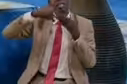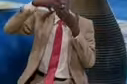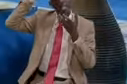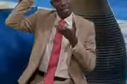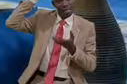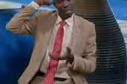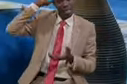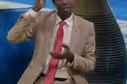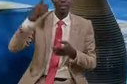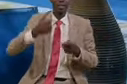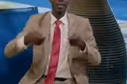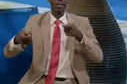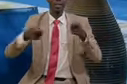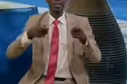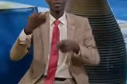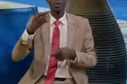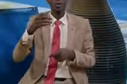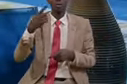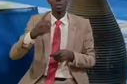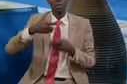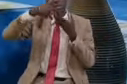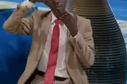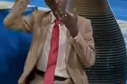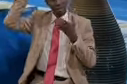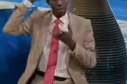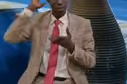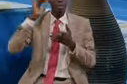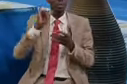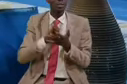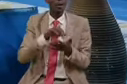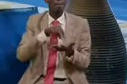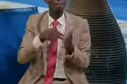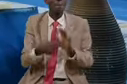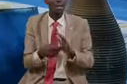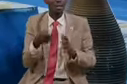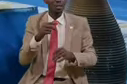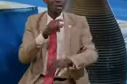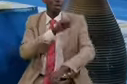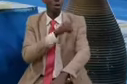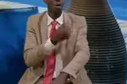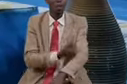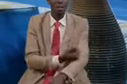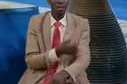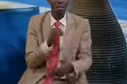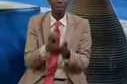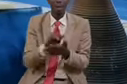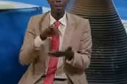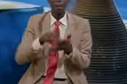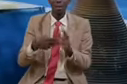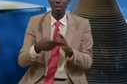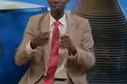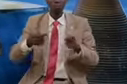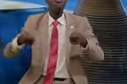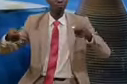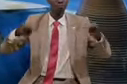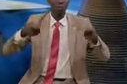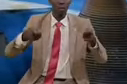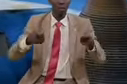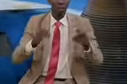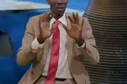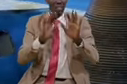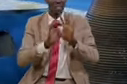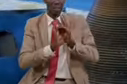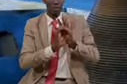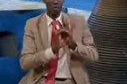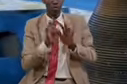reign of the lion, that means the authority, that means the dominion. I want you to picture something. Look at a